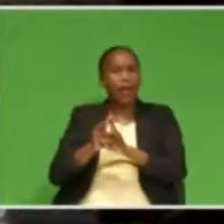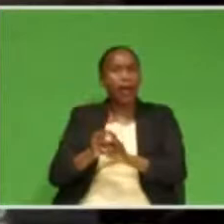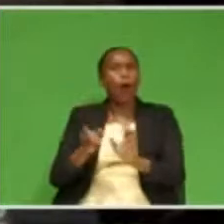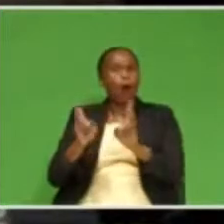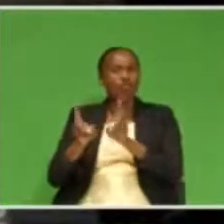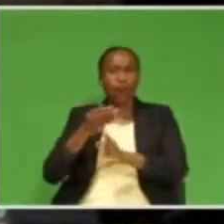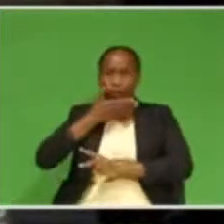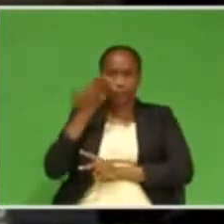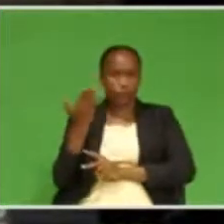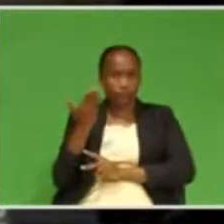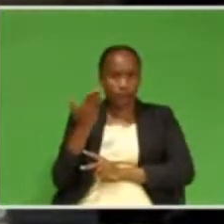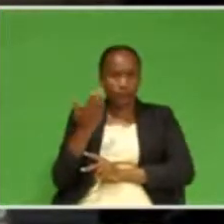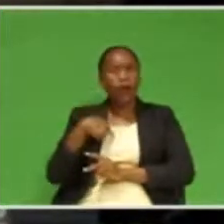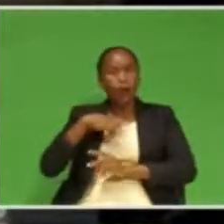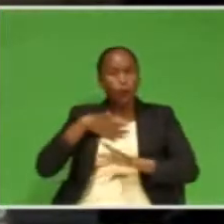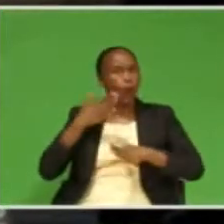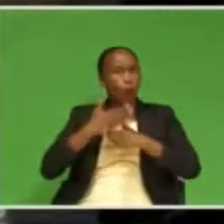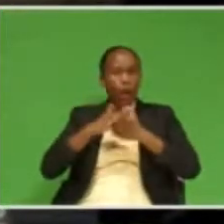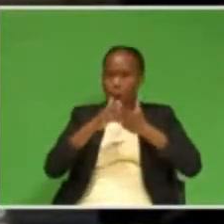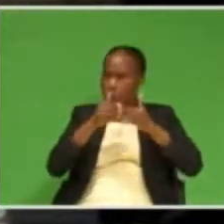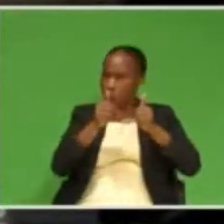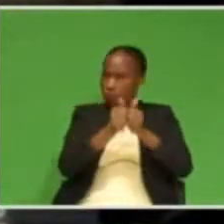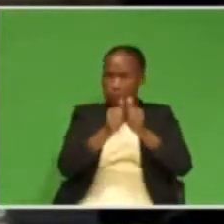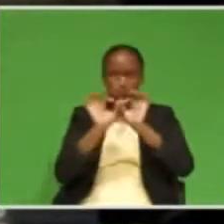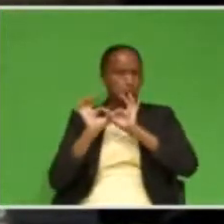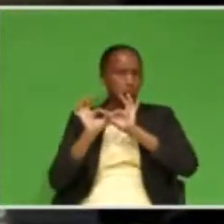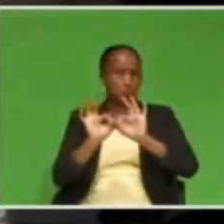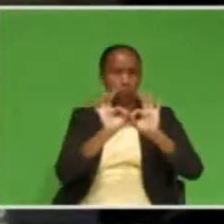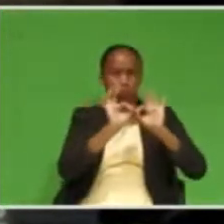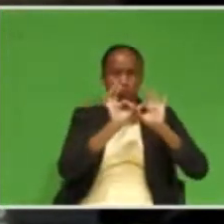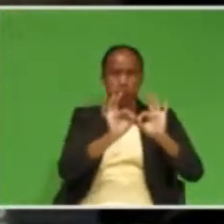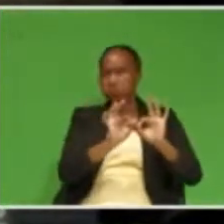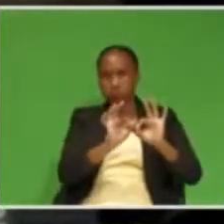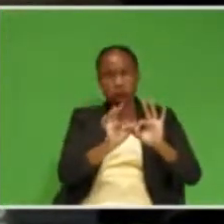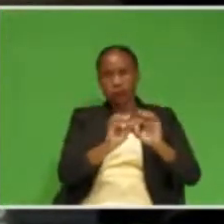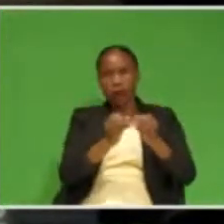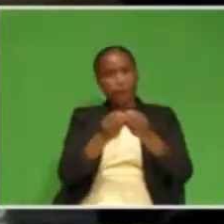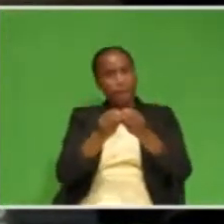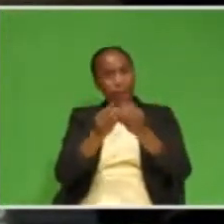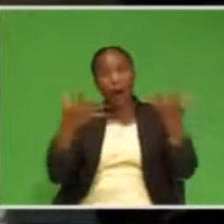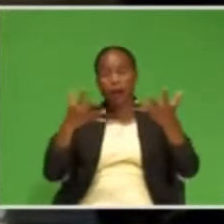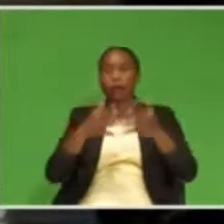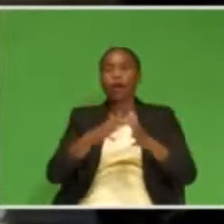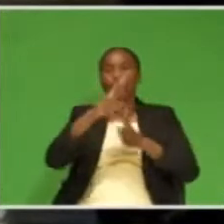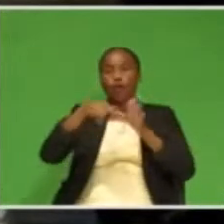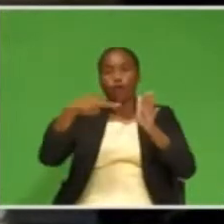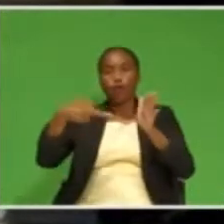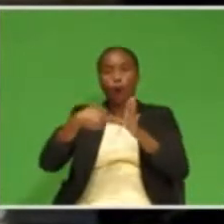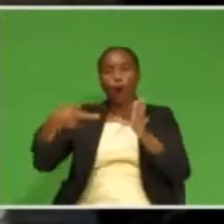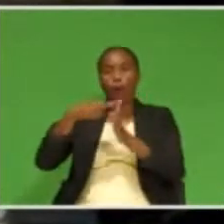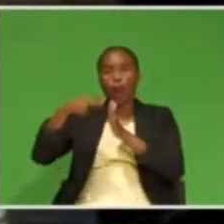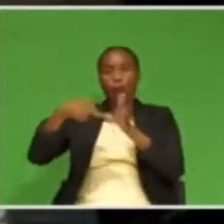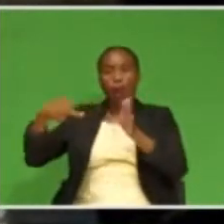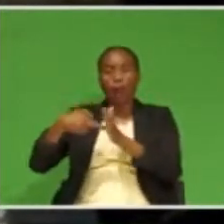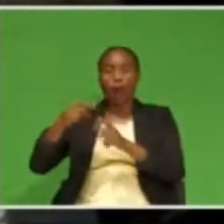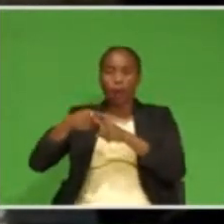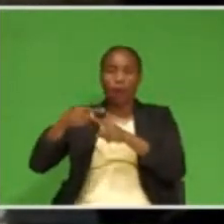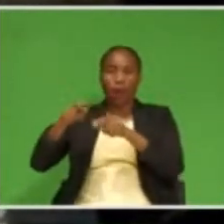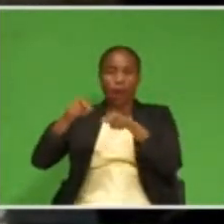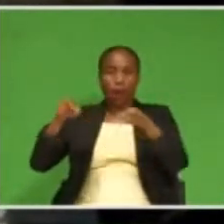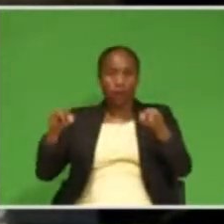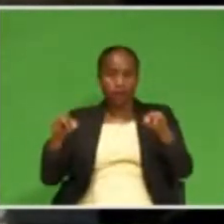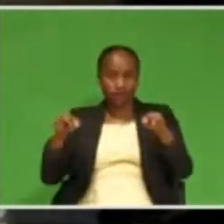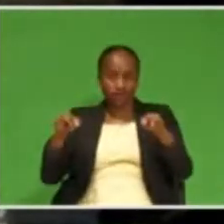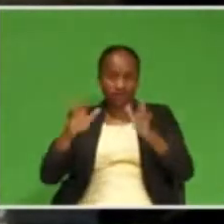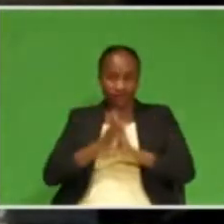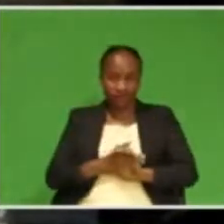have cooperated extremely well with a number of role players. The